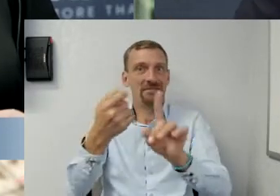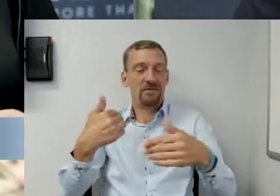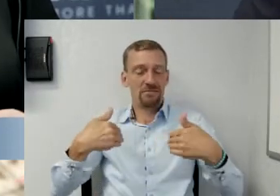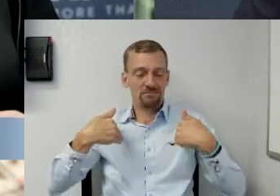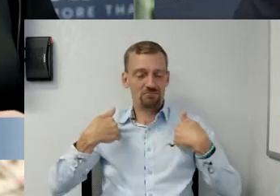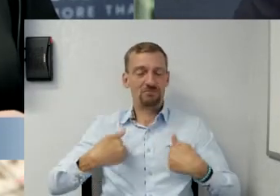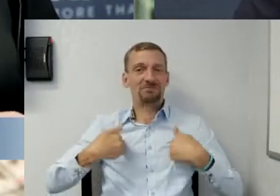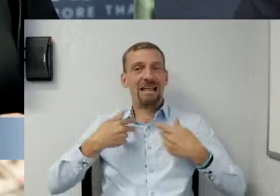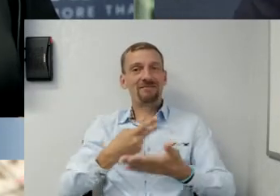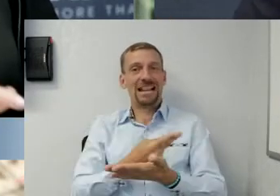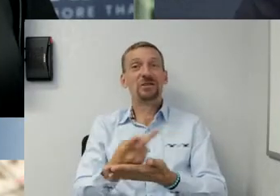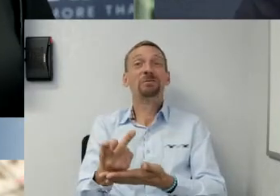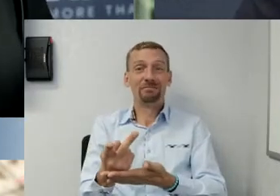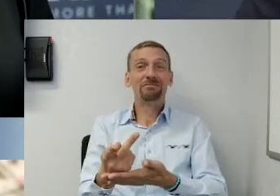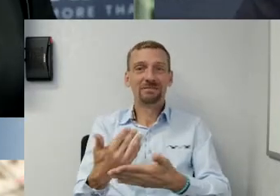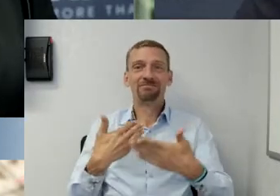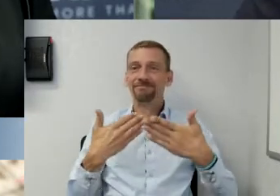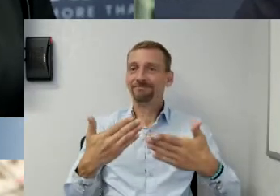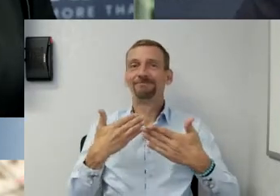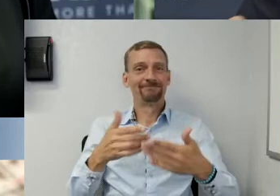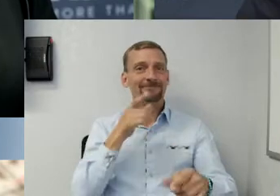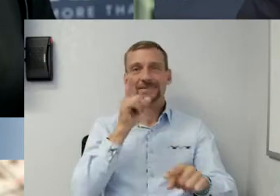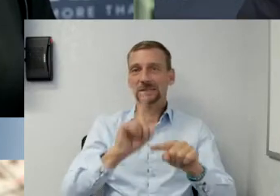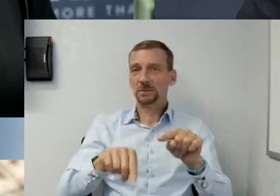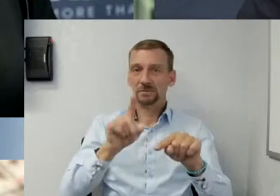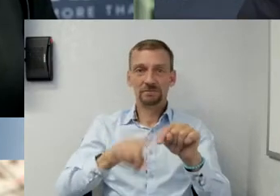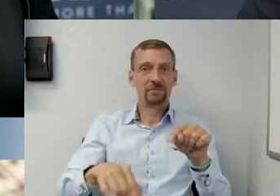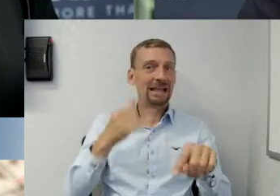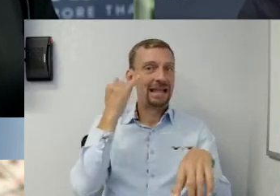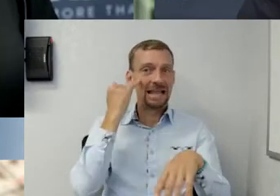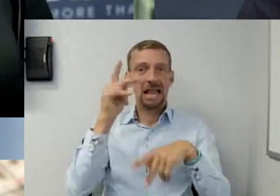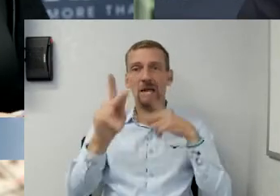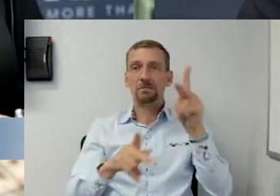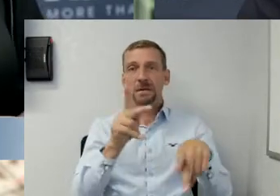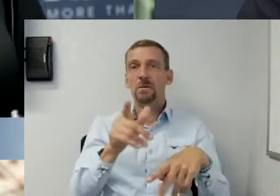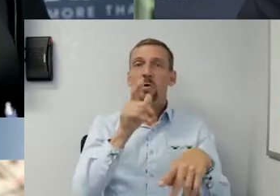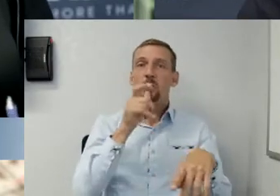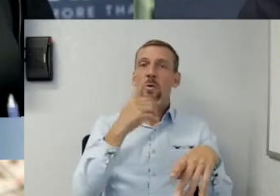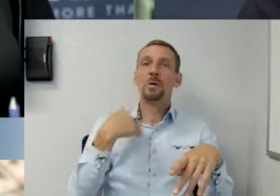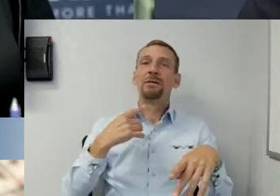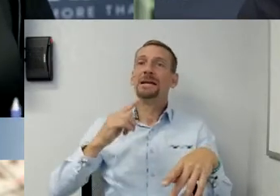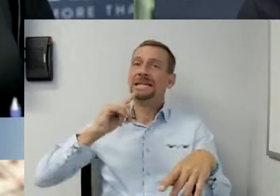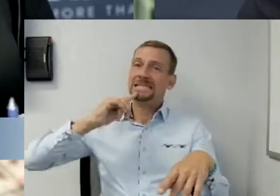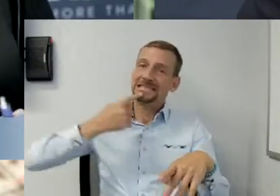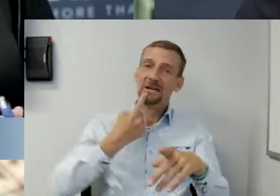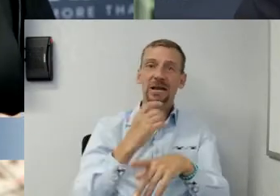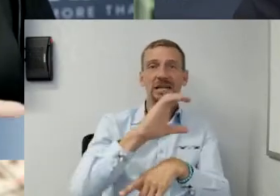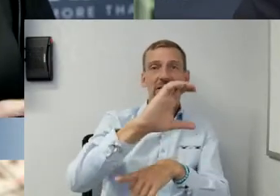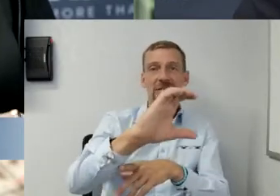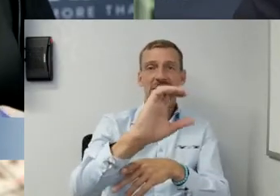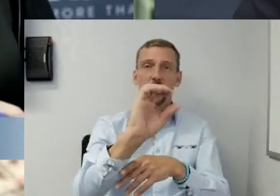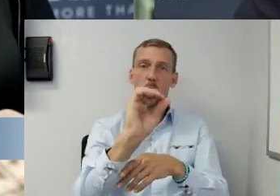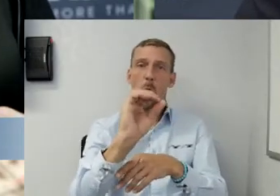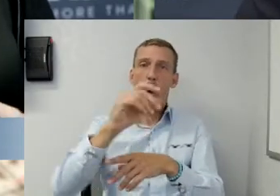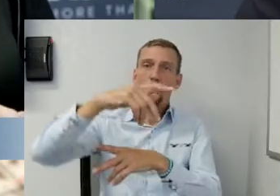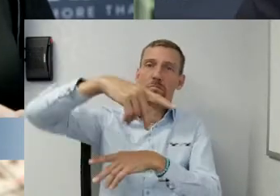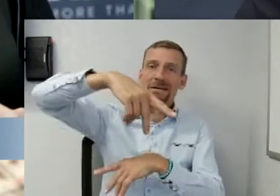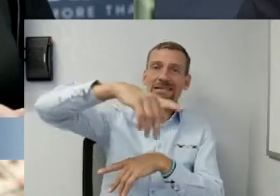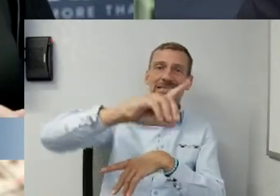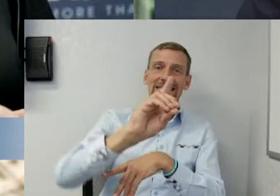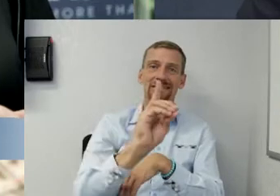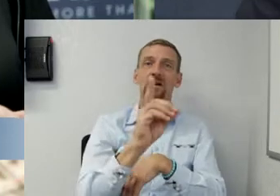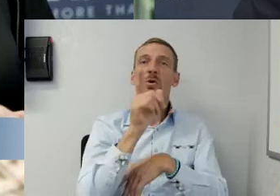do believe that patients with chronic obstructive pulmonary disease, COPD, patients